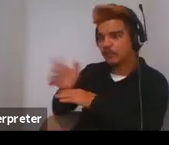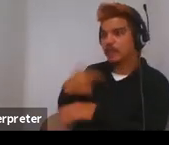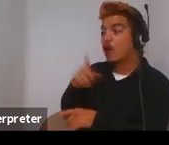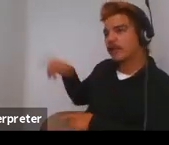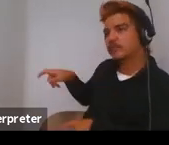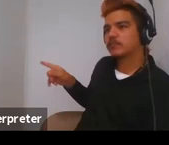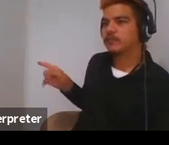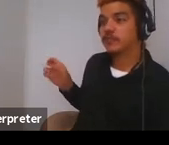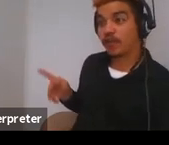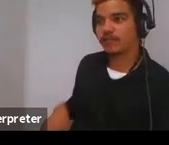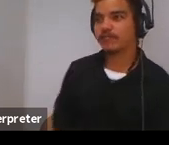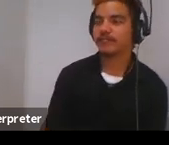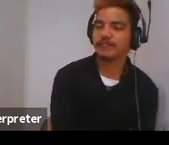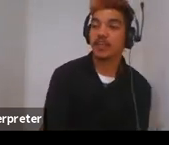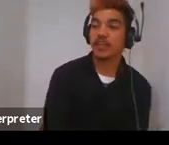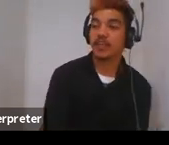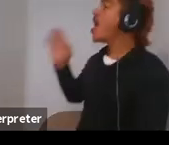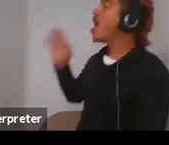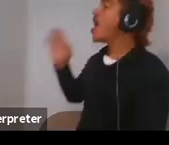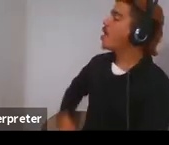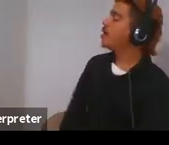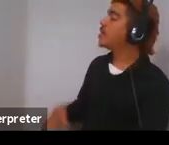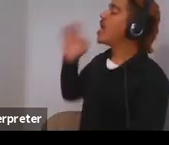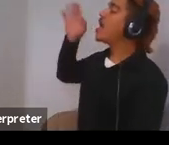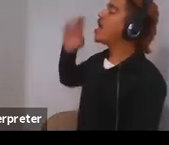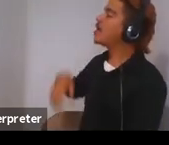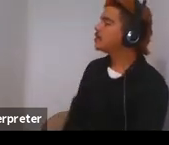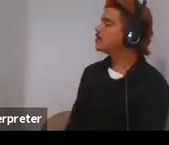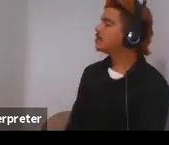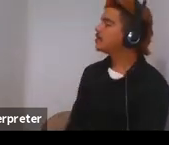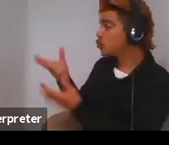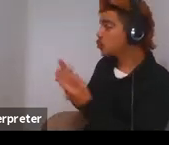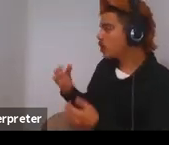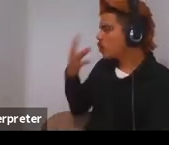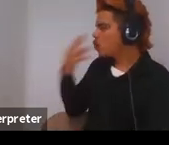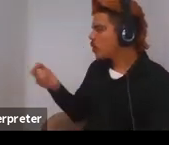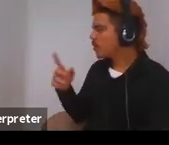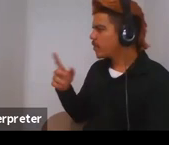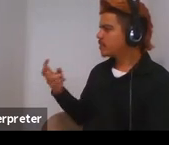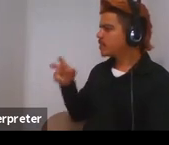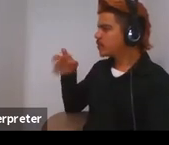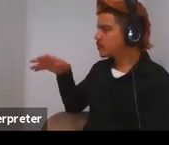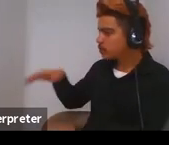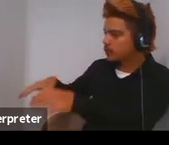her. Nicole? Hey, Nicole. You want to watch Werewolf versus Zombie Vampire 6?